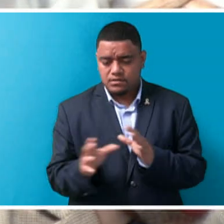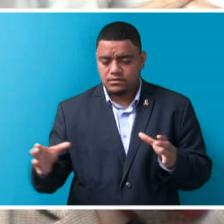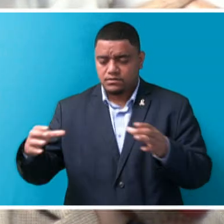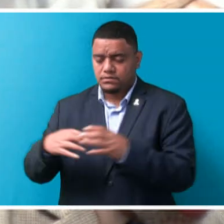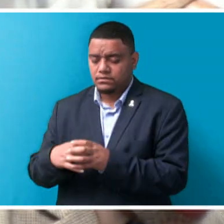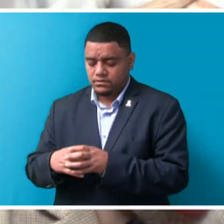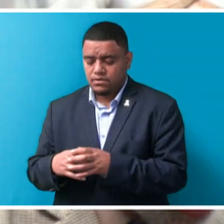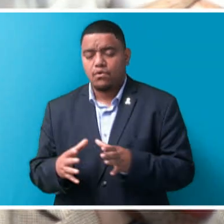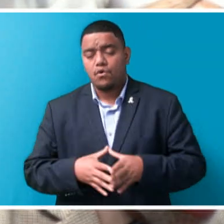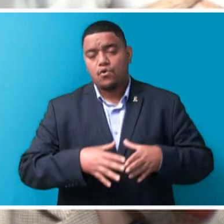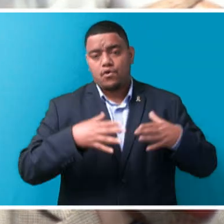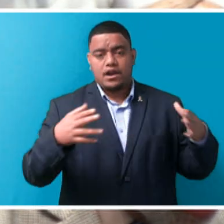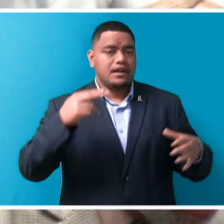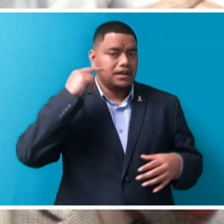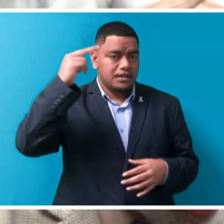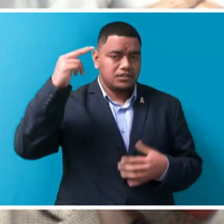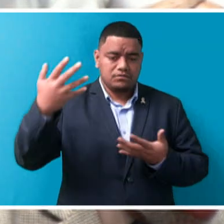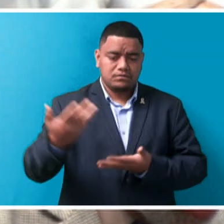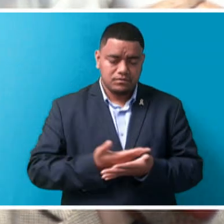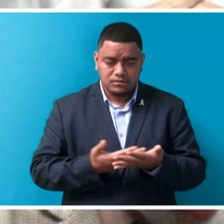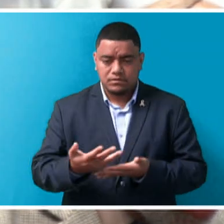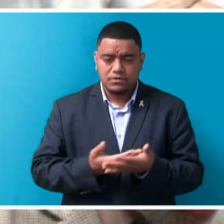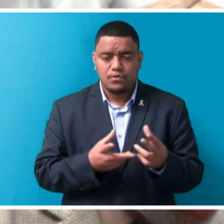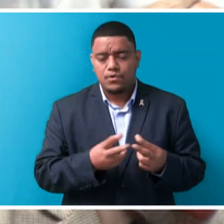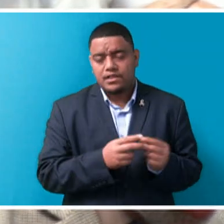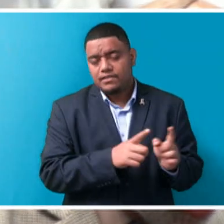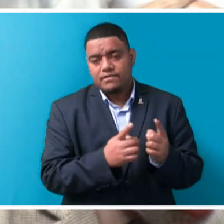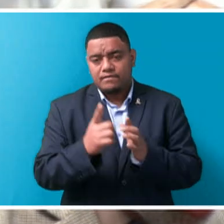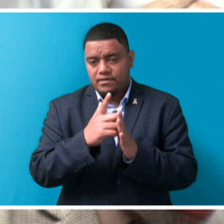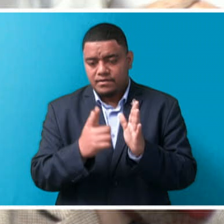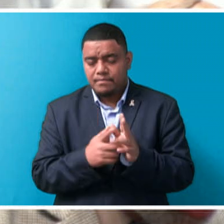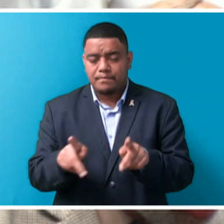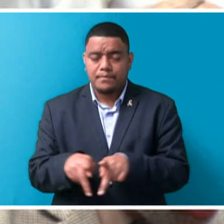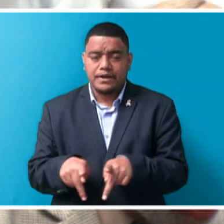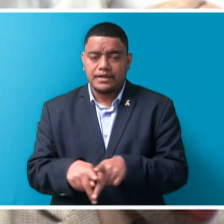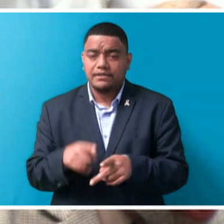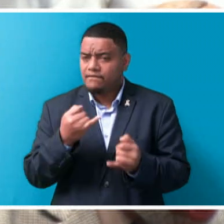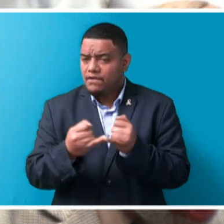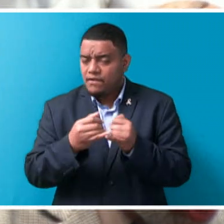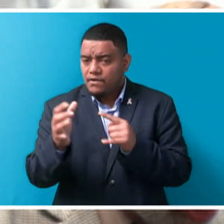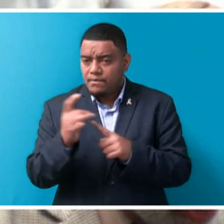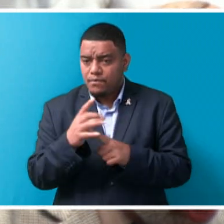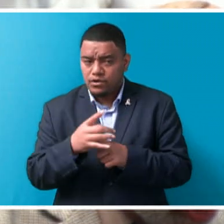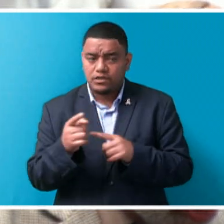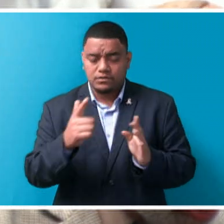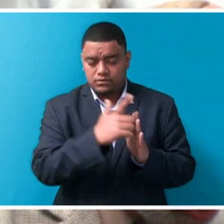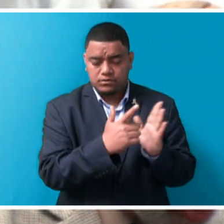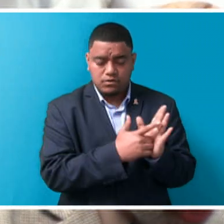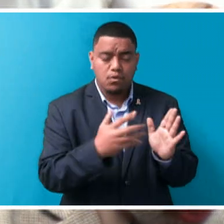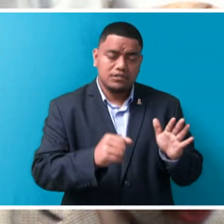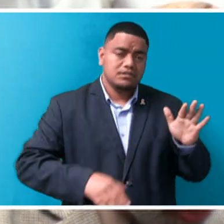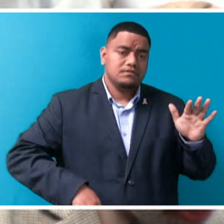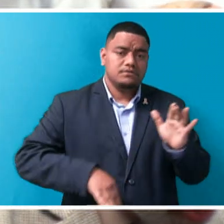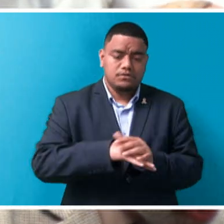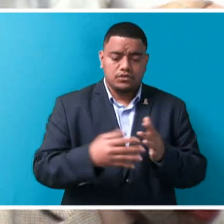Robust, wide-ranging national consultations were held with key legal and institutional partners. It was important that the judiciary was fully